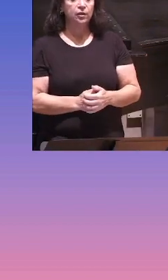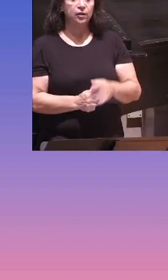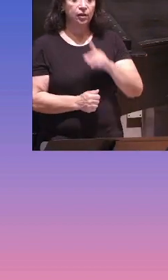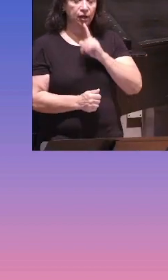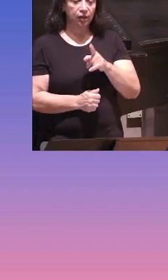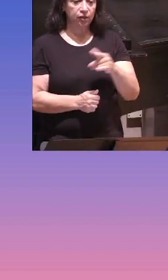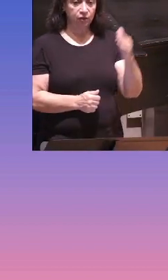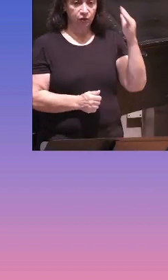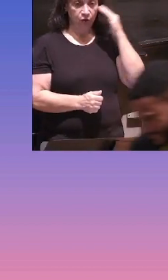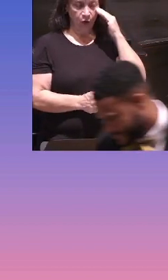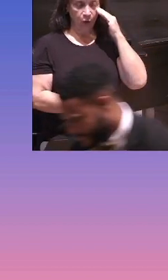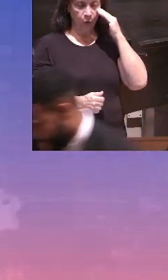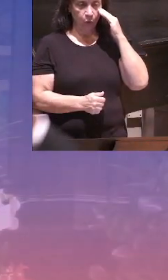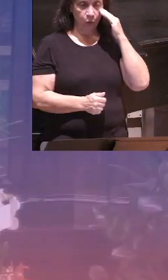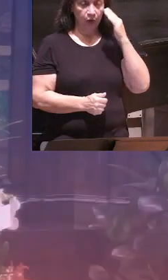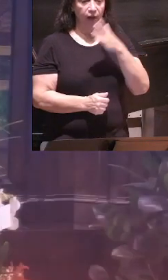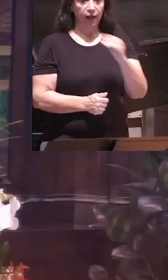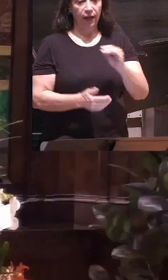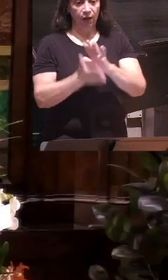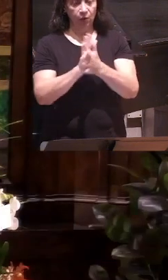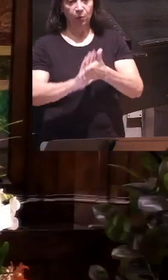know and be known.